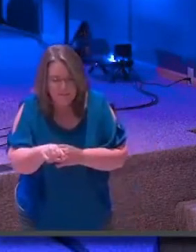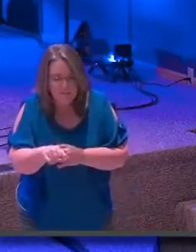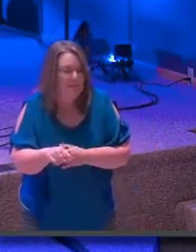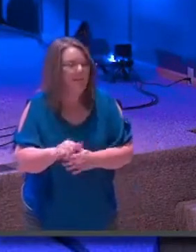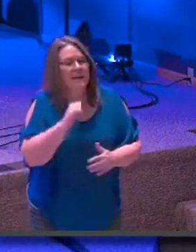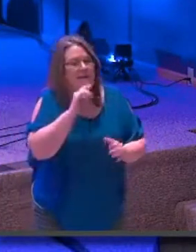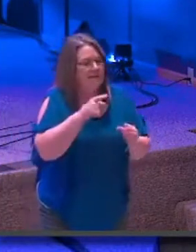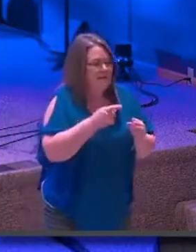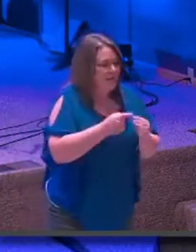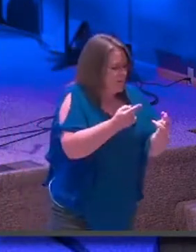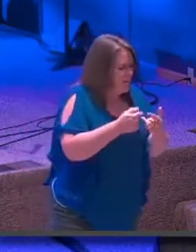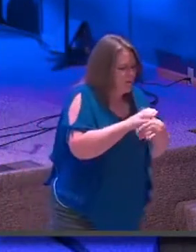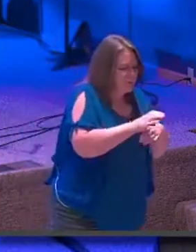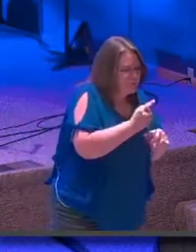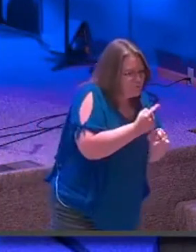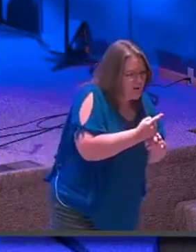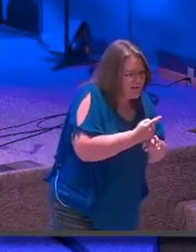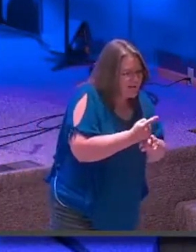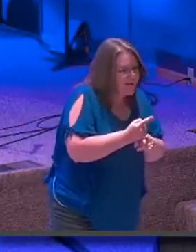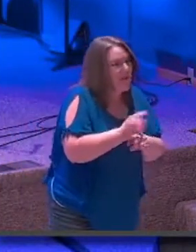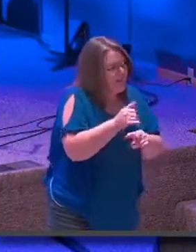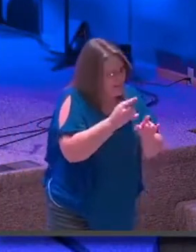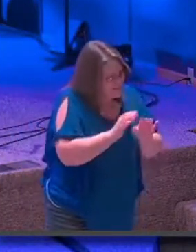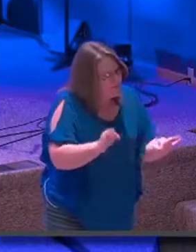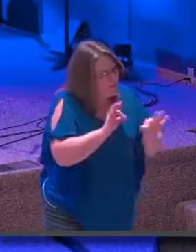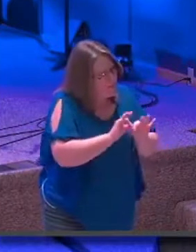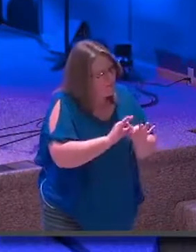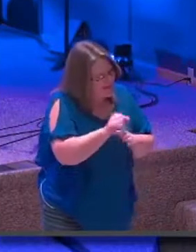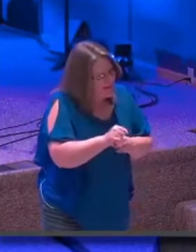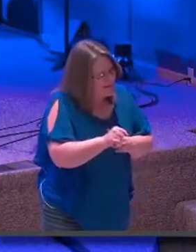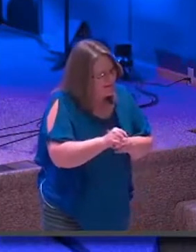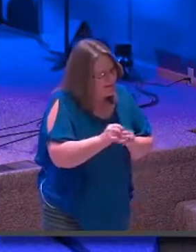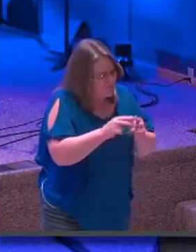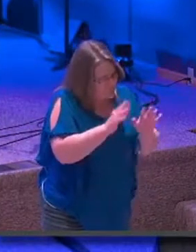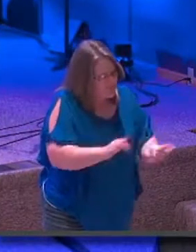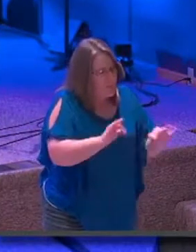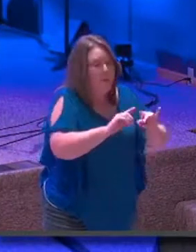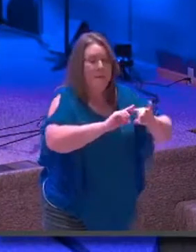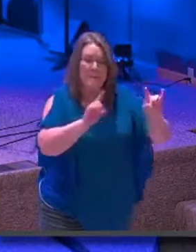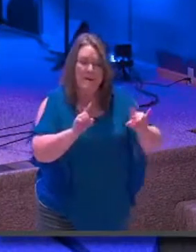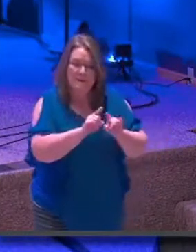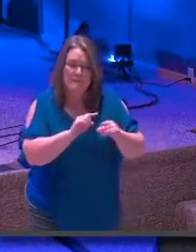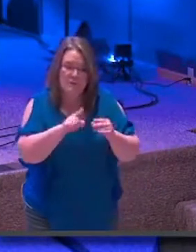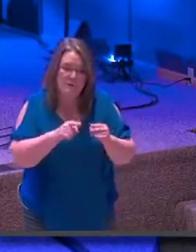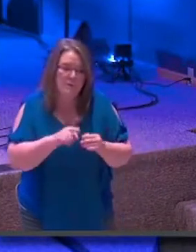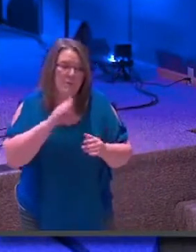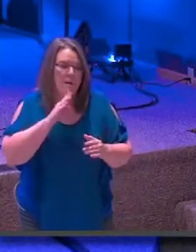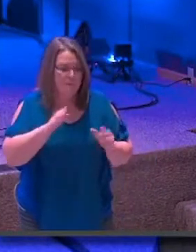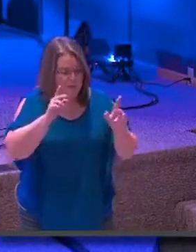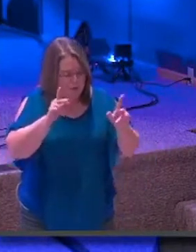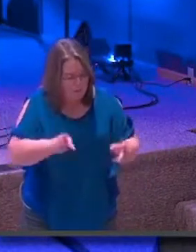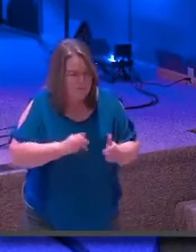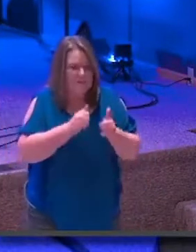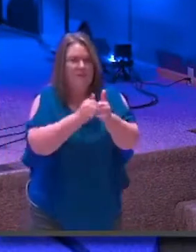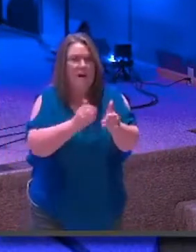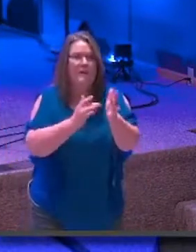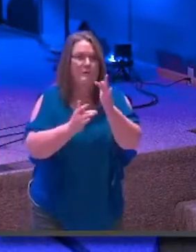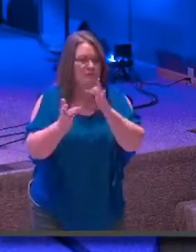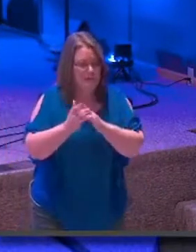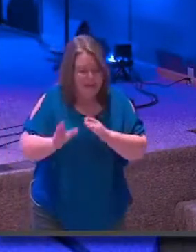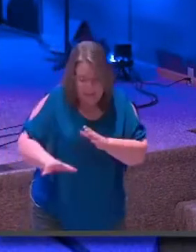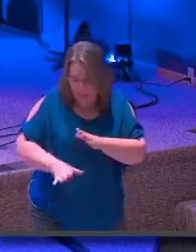coming to church regularly, which is important. It's actually critical. It's also about being a person that follows Jesus outside the